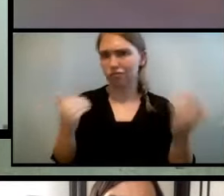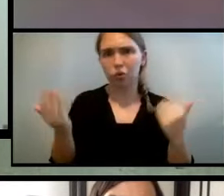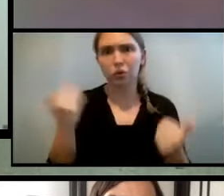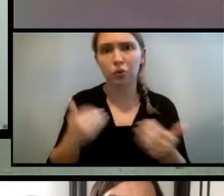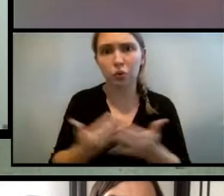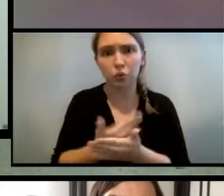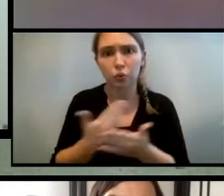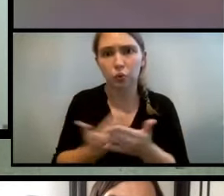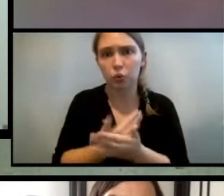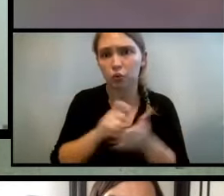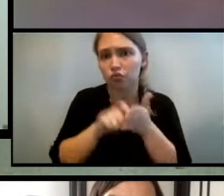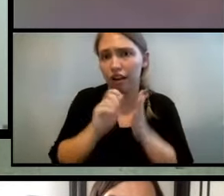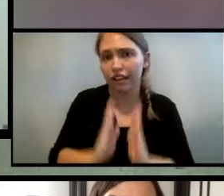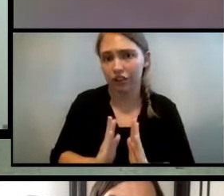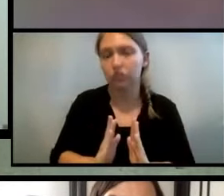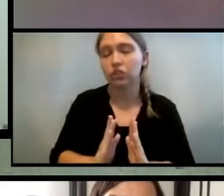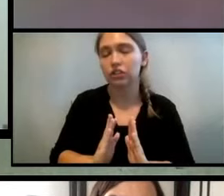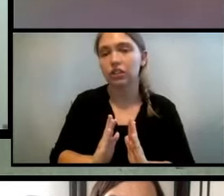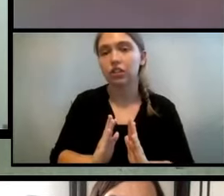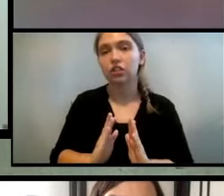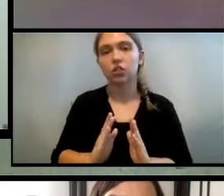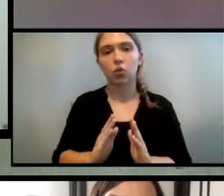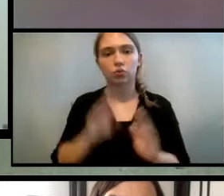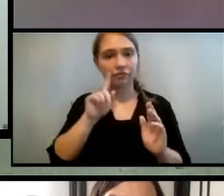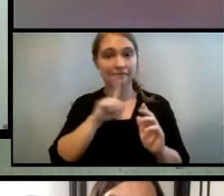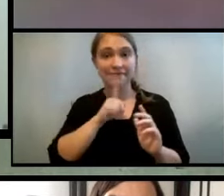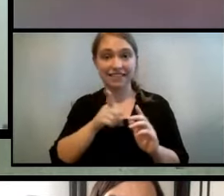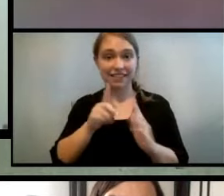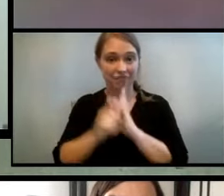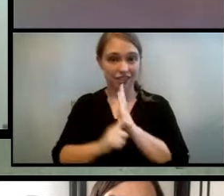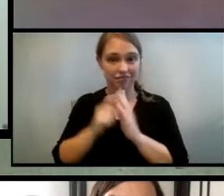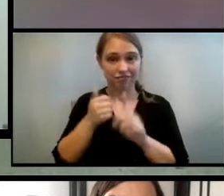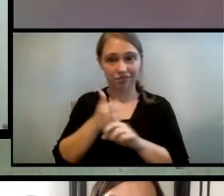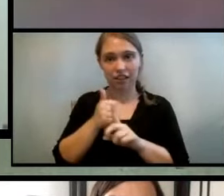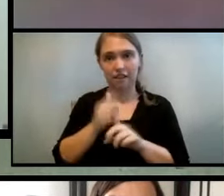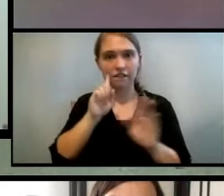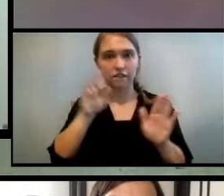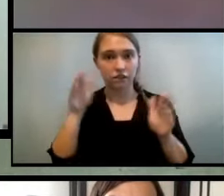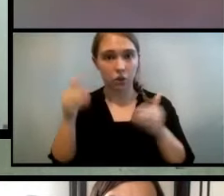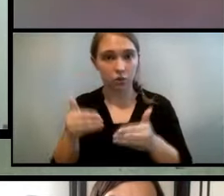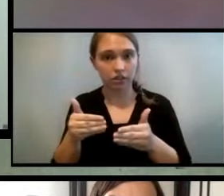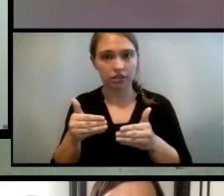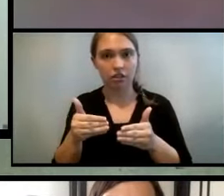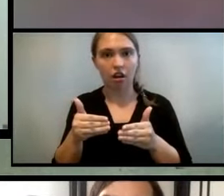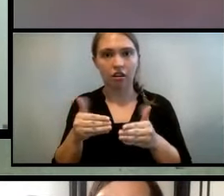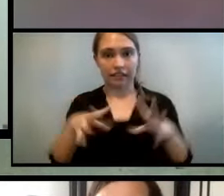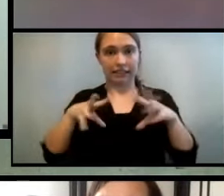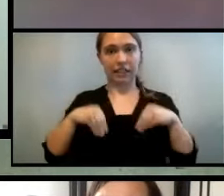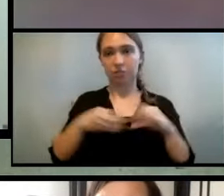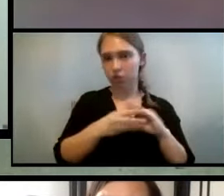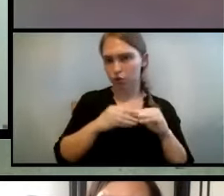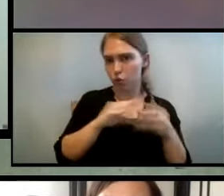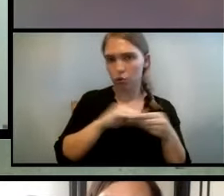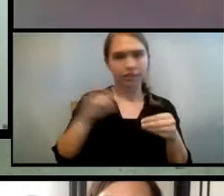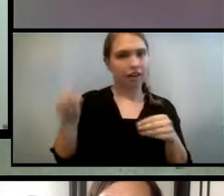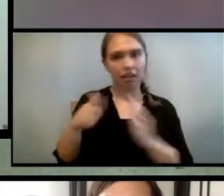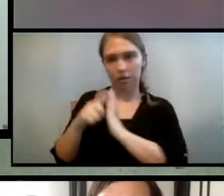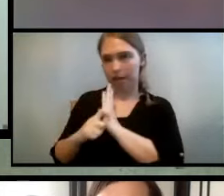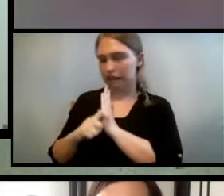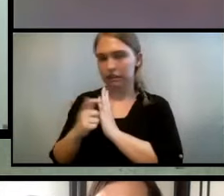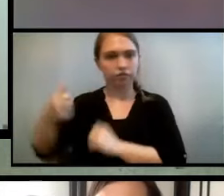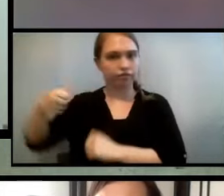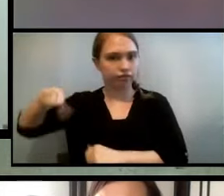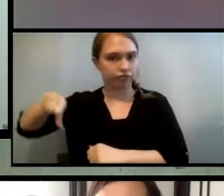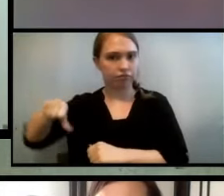focus on taking stories that might not get accepted at other places because other editors might say they weren't